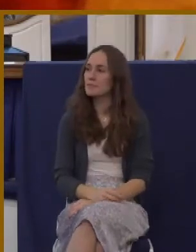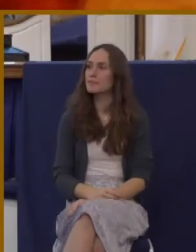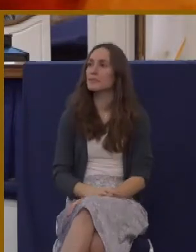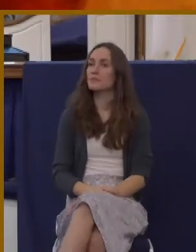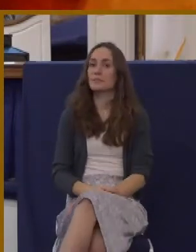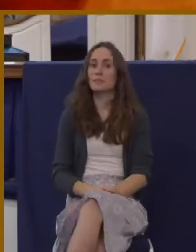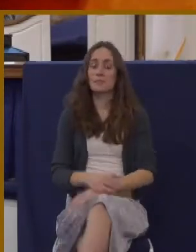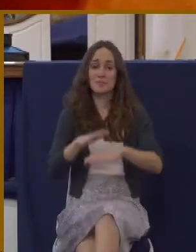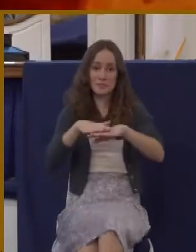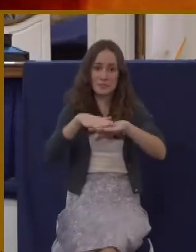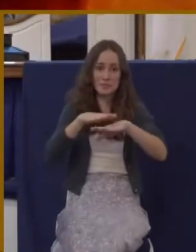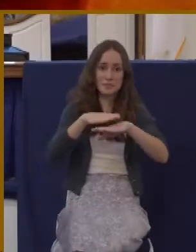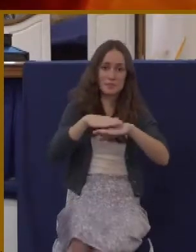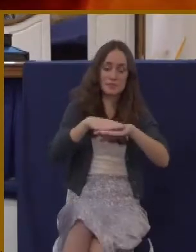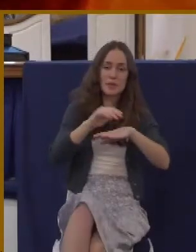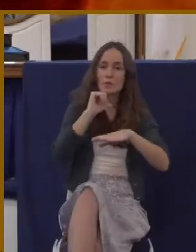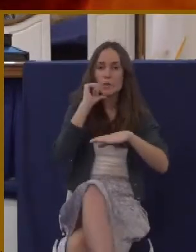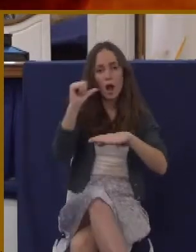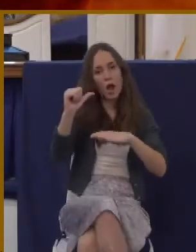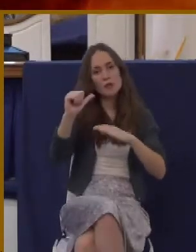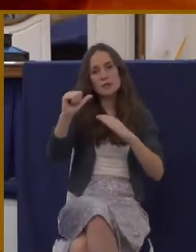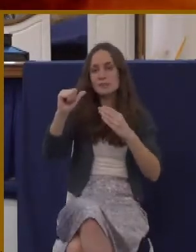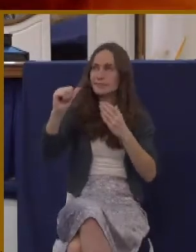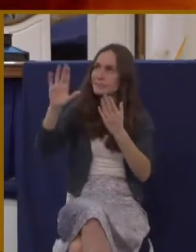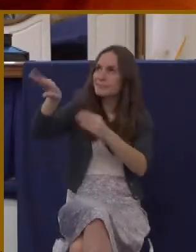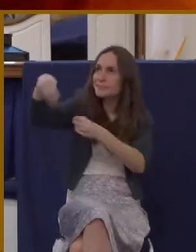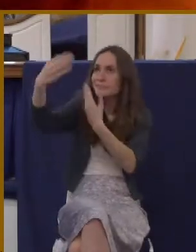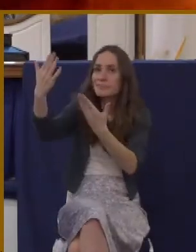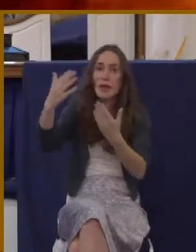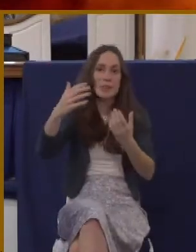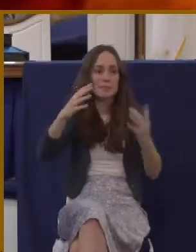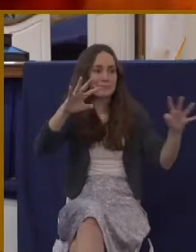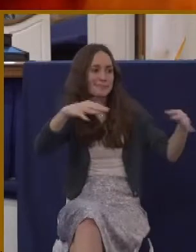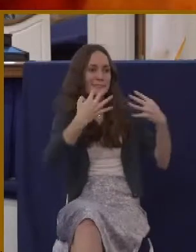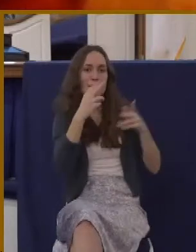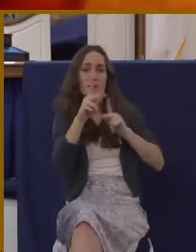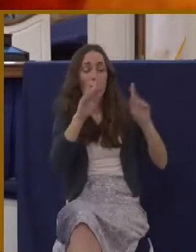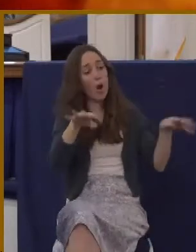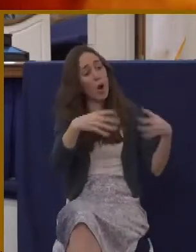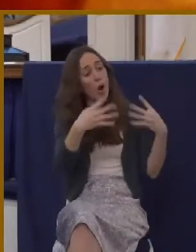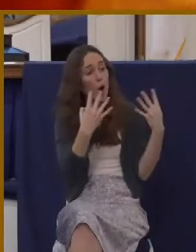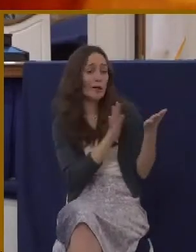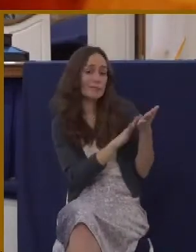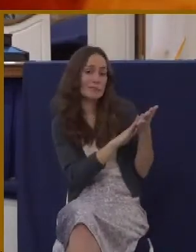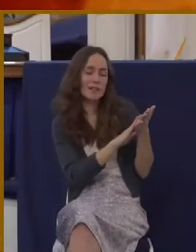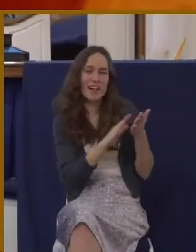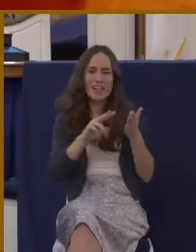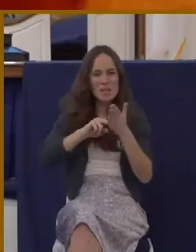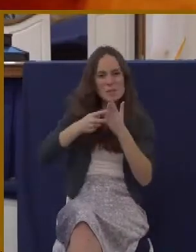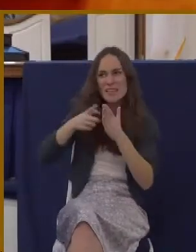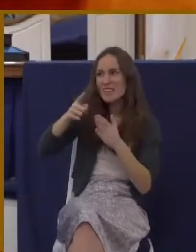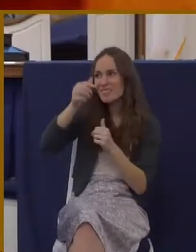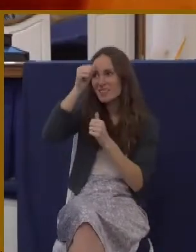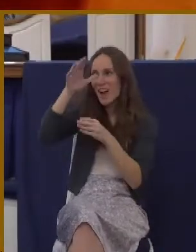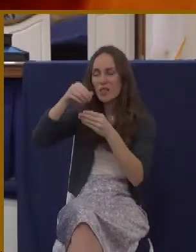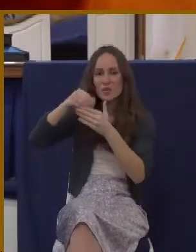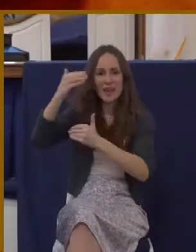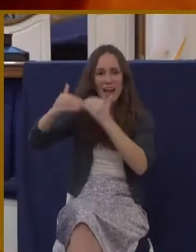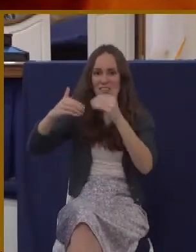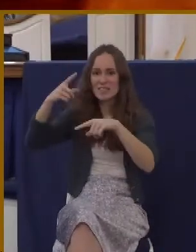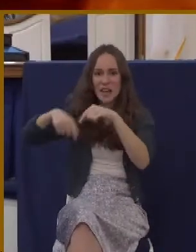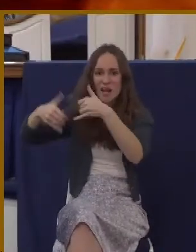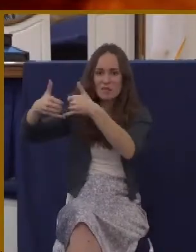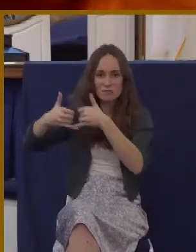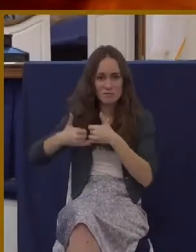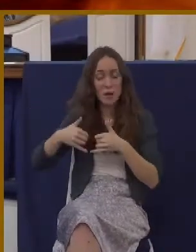Take heed that ye do not your alms before men to be seen of them, otherwise ye have no reward of your Father which is in heaven. Therefore, when thou